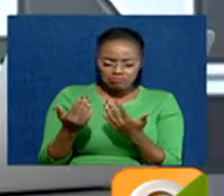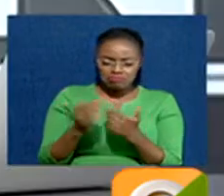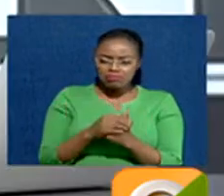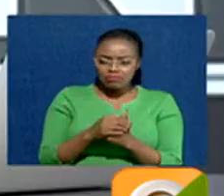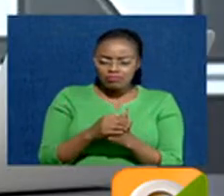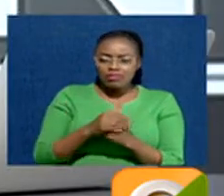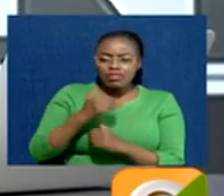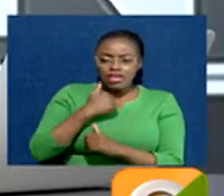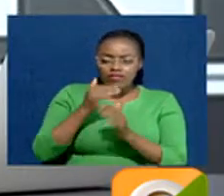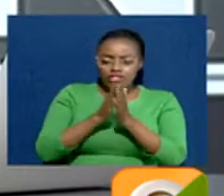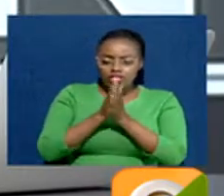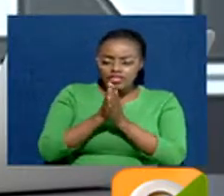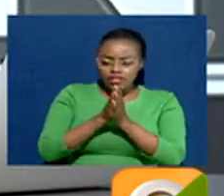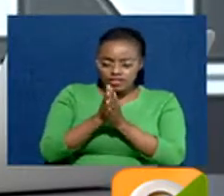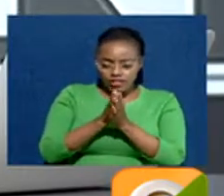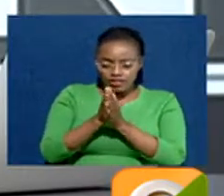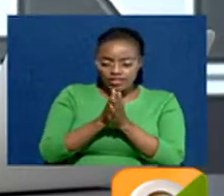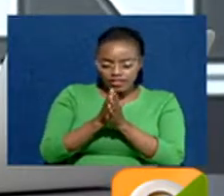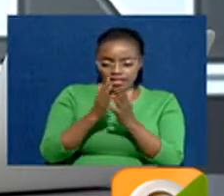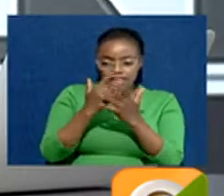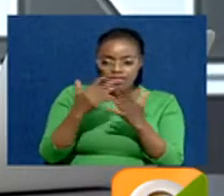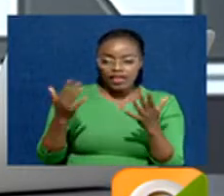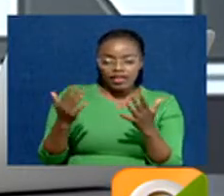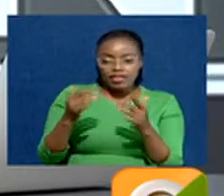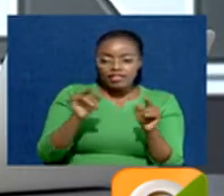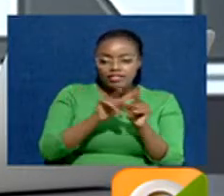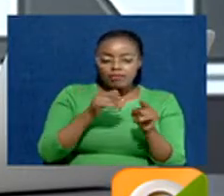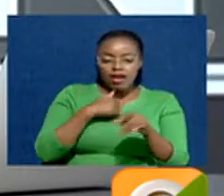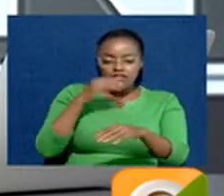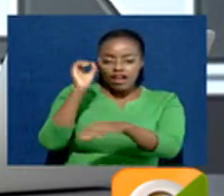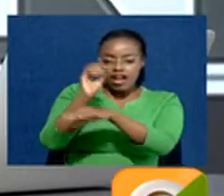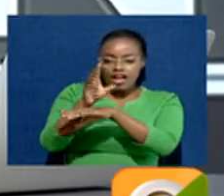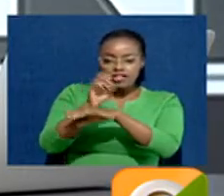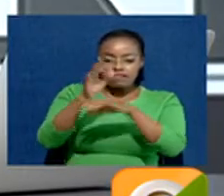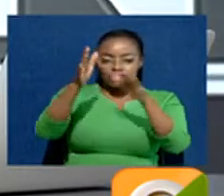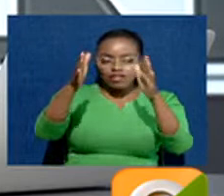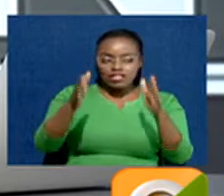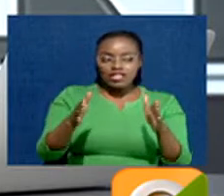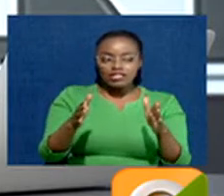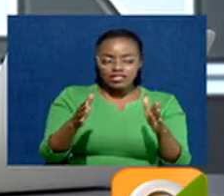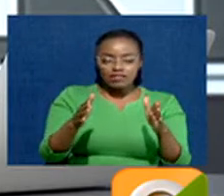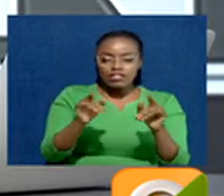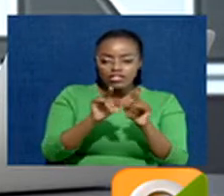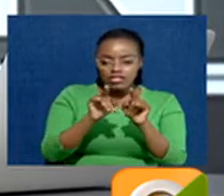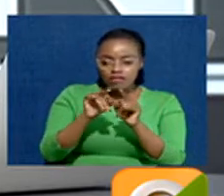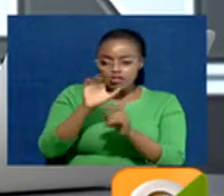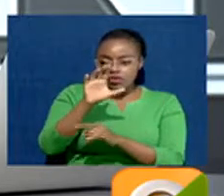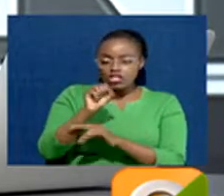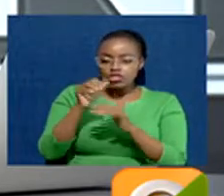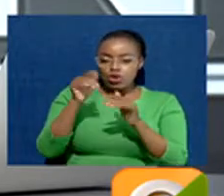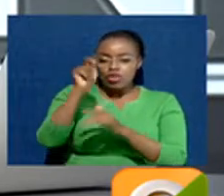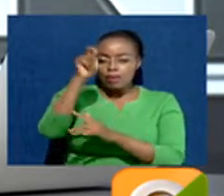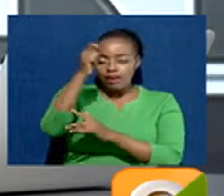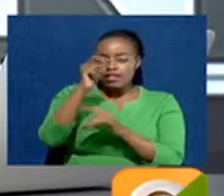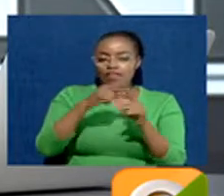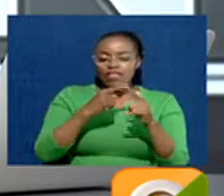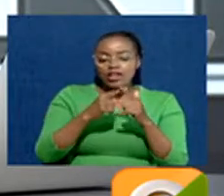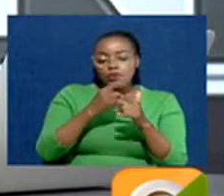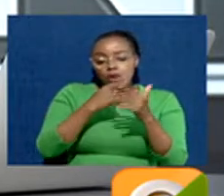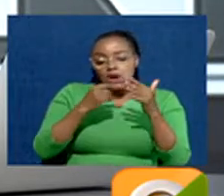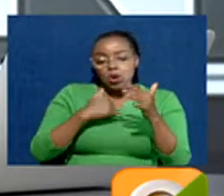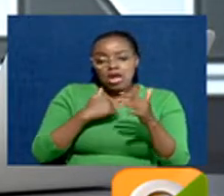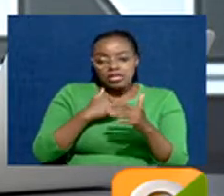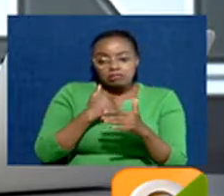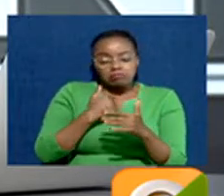And there's the interesting thing, Jamila, because, you know, you've got advisors to cabinet or to the presidency, and you'll correct me, you know,